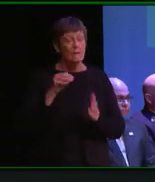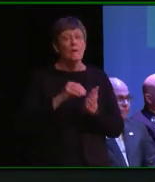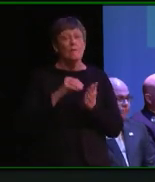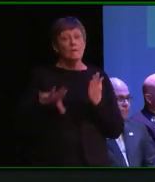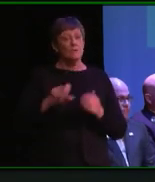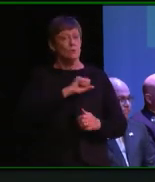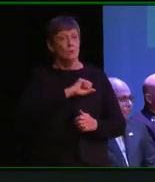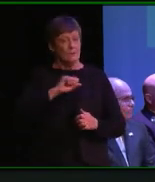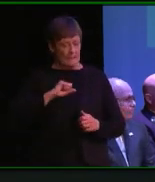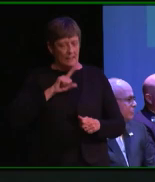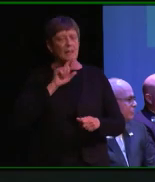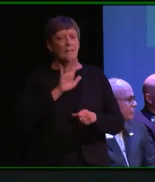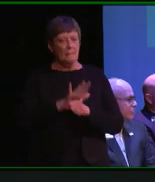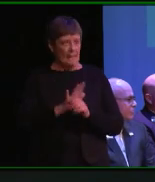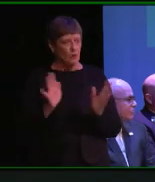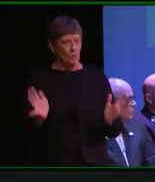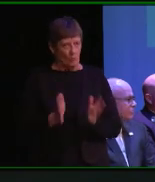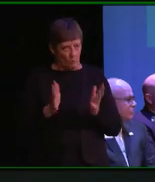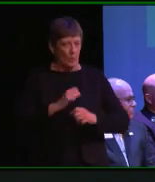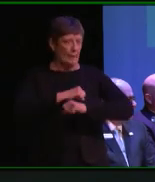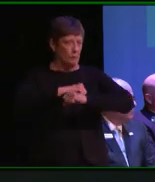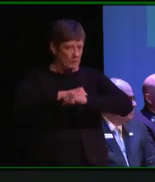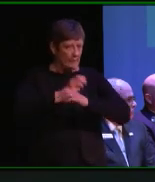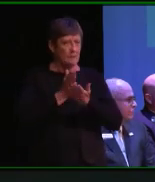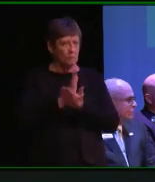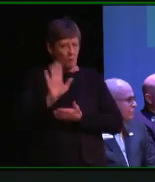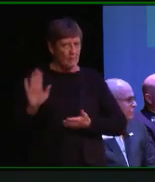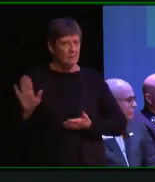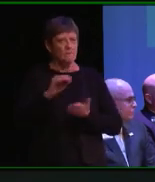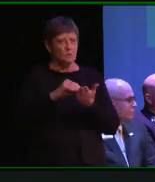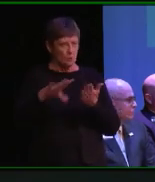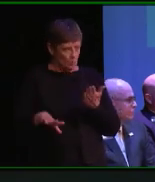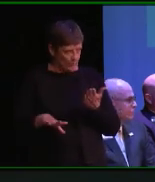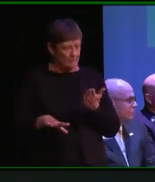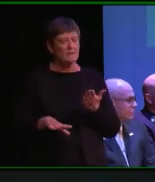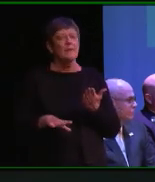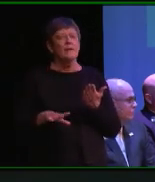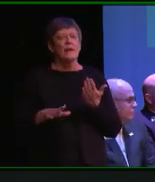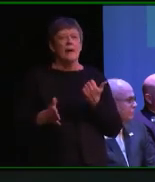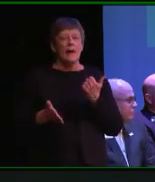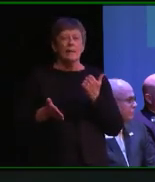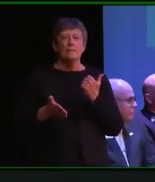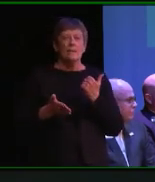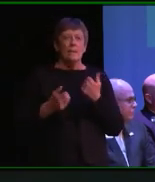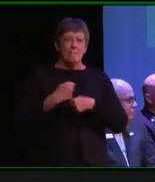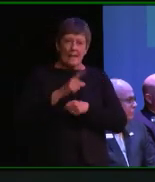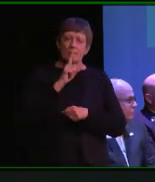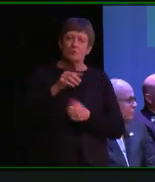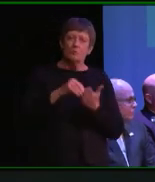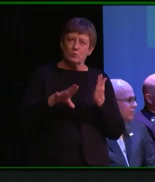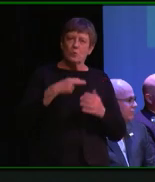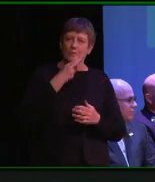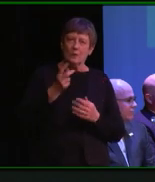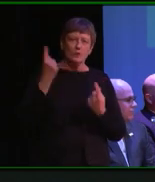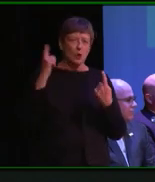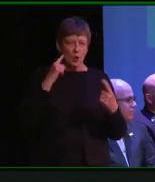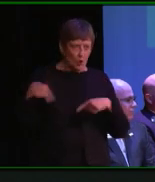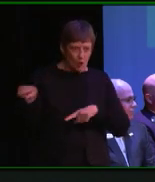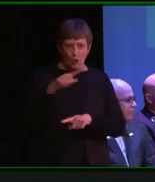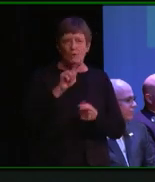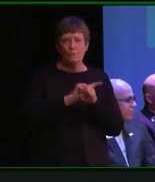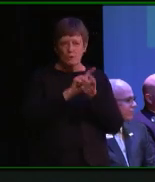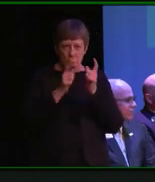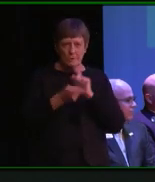is committed to promoting and protecting the rights of students and articulating student voices for advancing action and